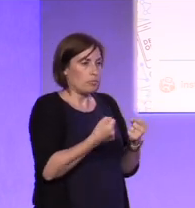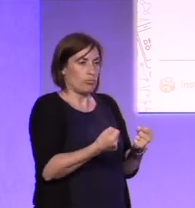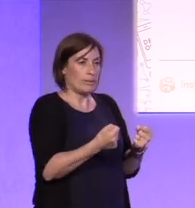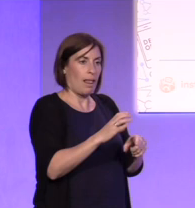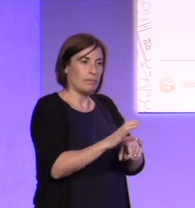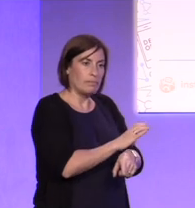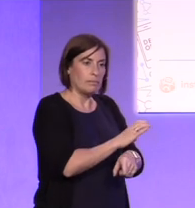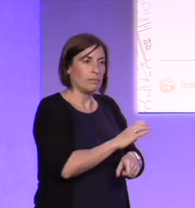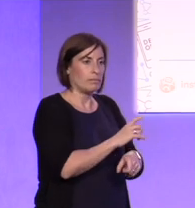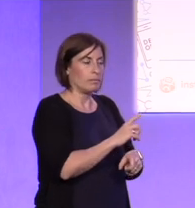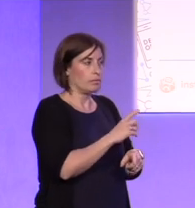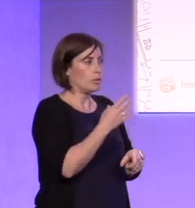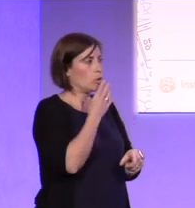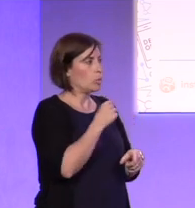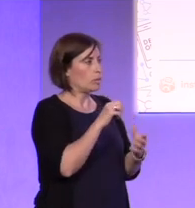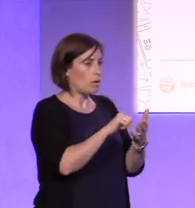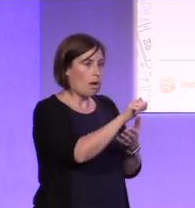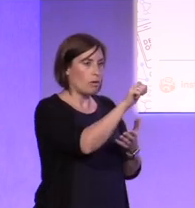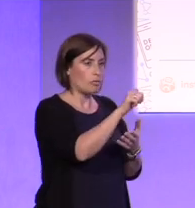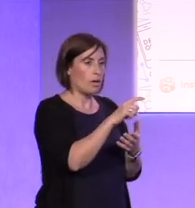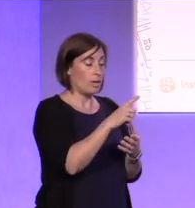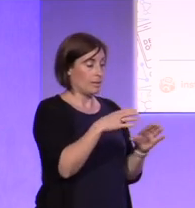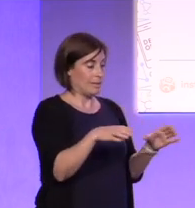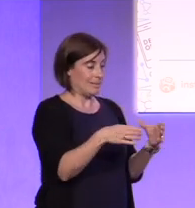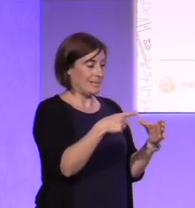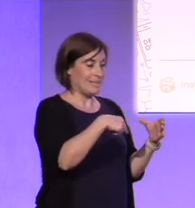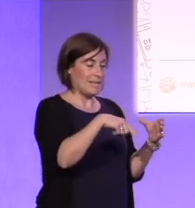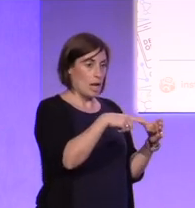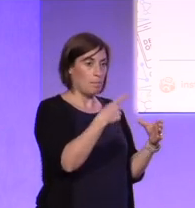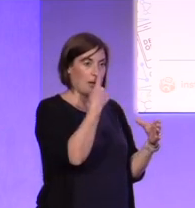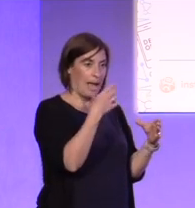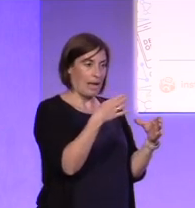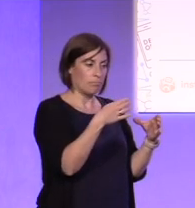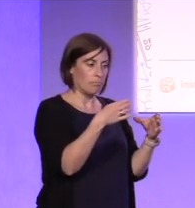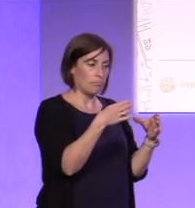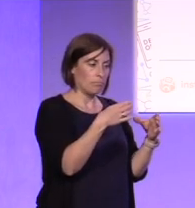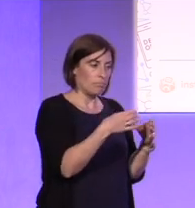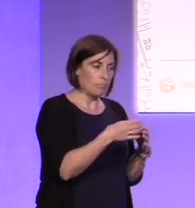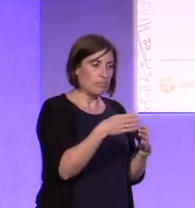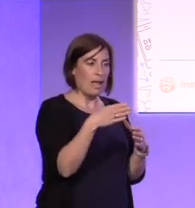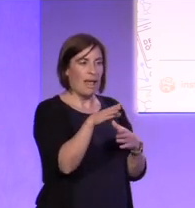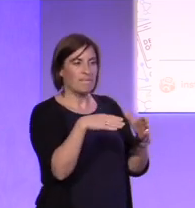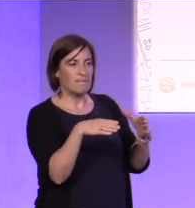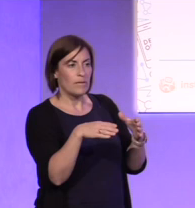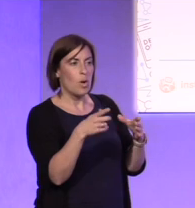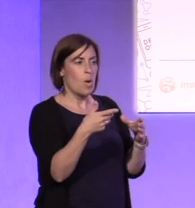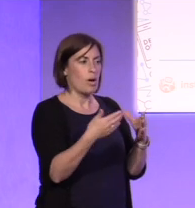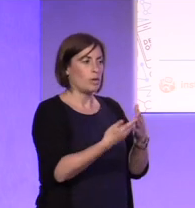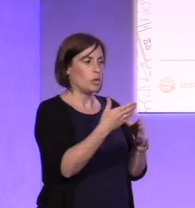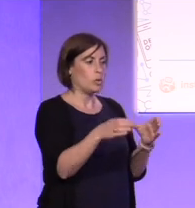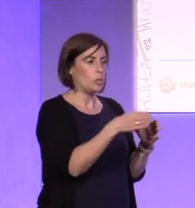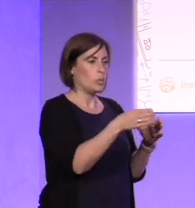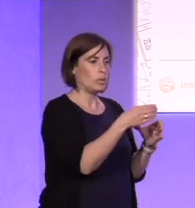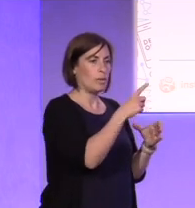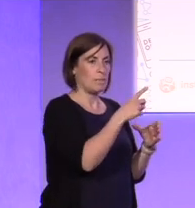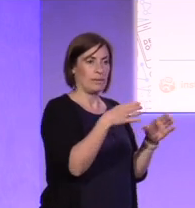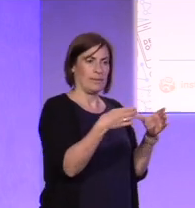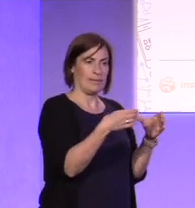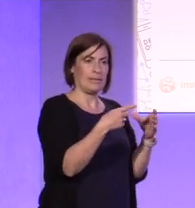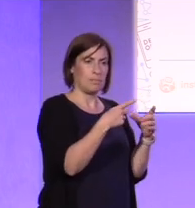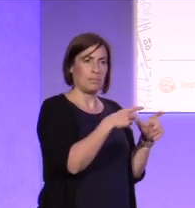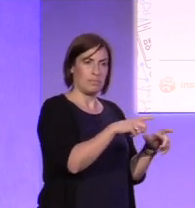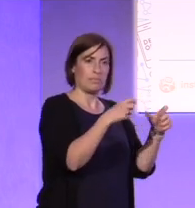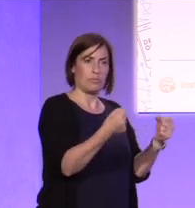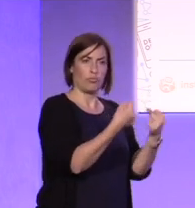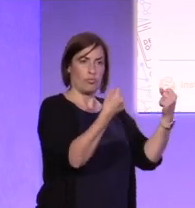do is to shrink and contract, but at the same time remain strong. Culture is the ultimate anti-fragility pattern